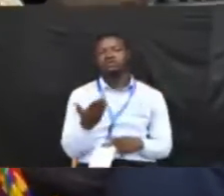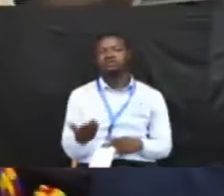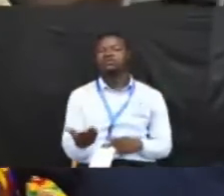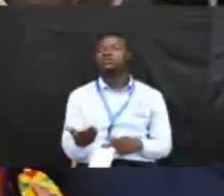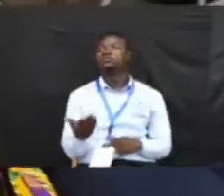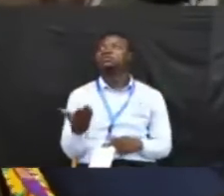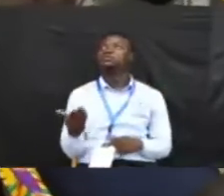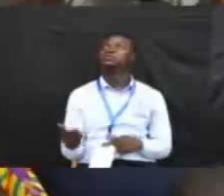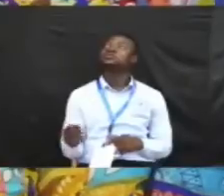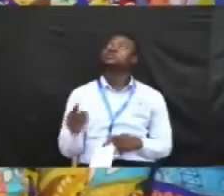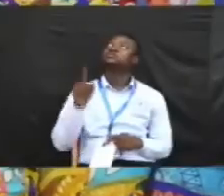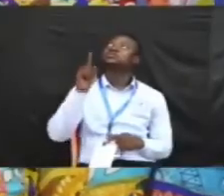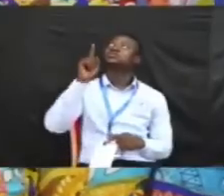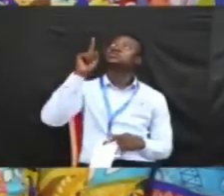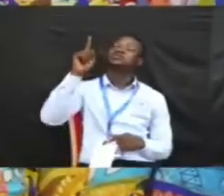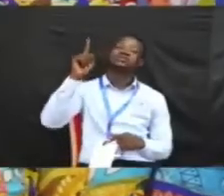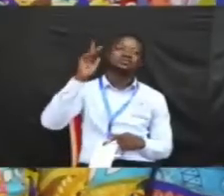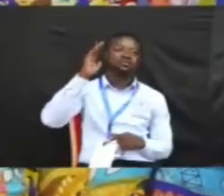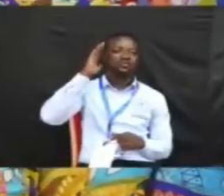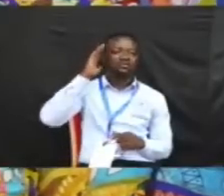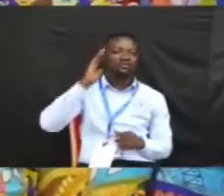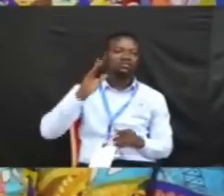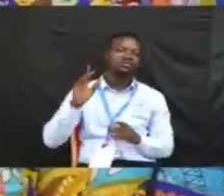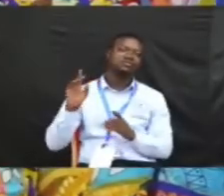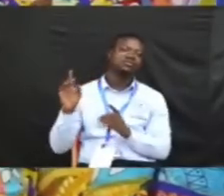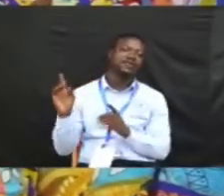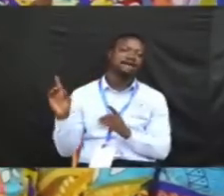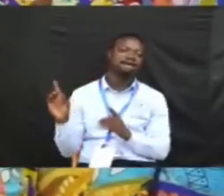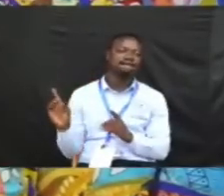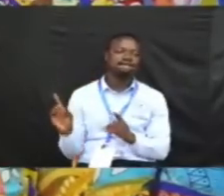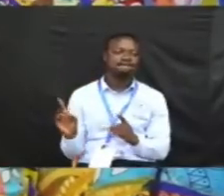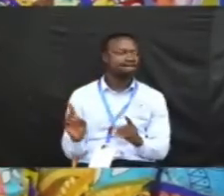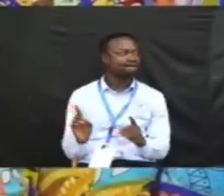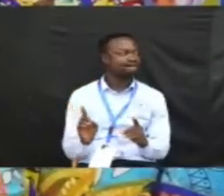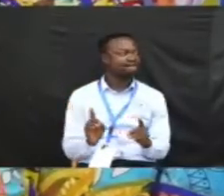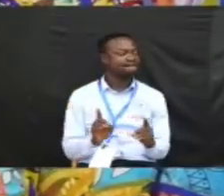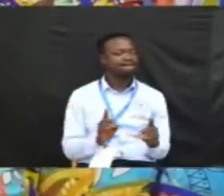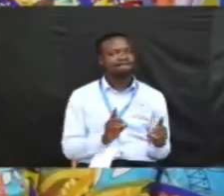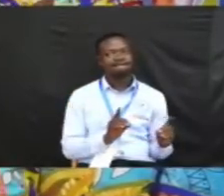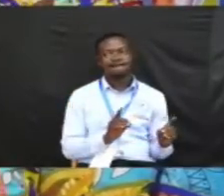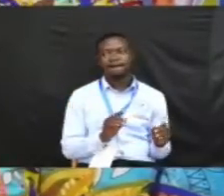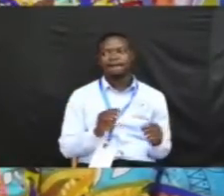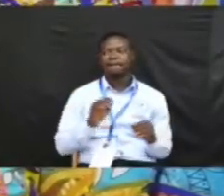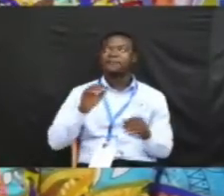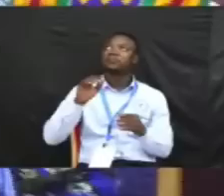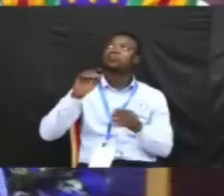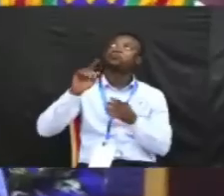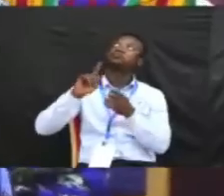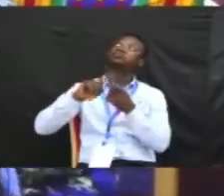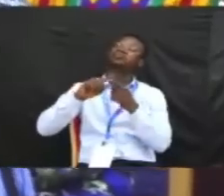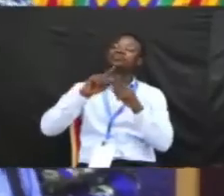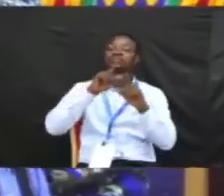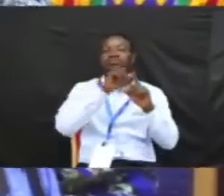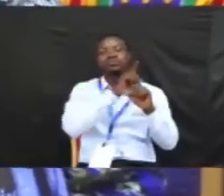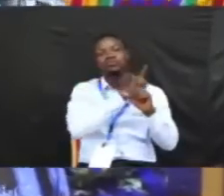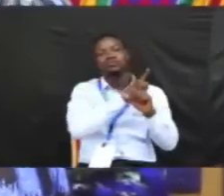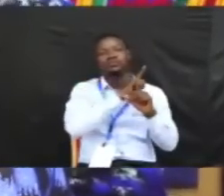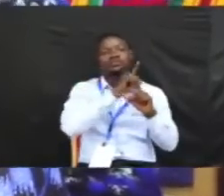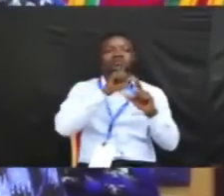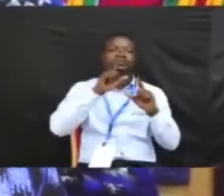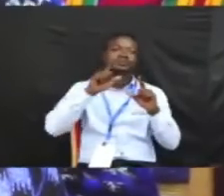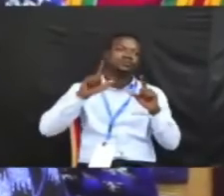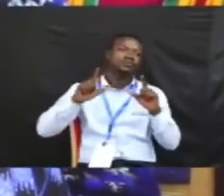Let me evil do onto